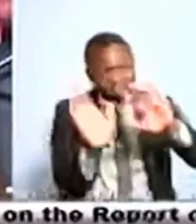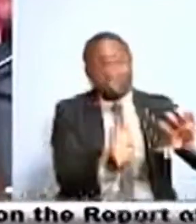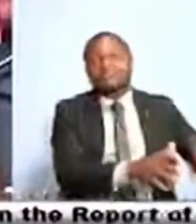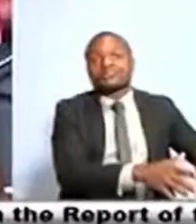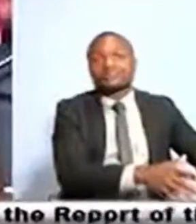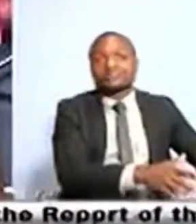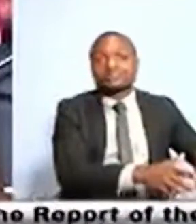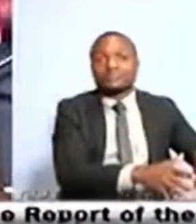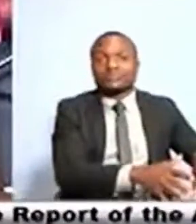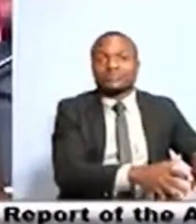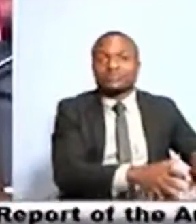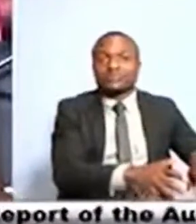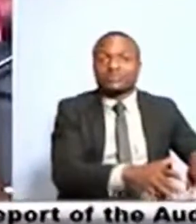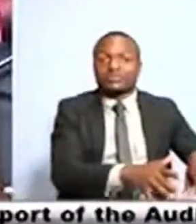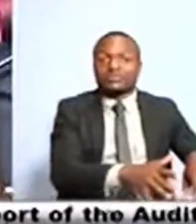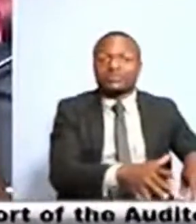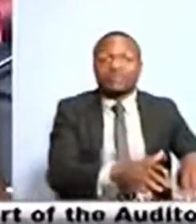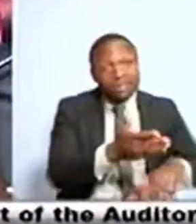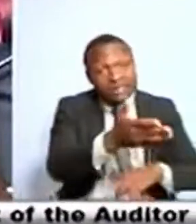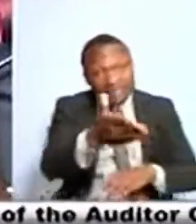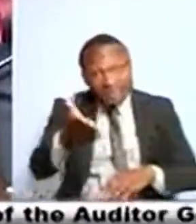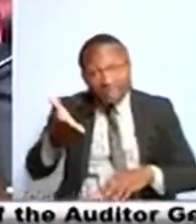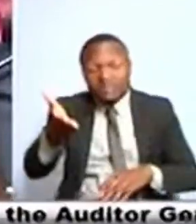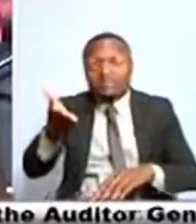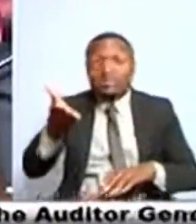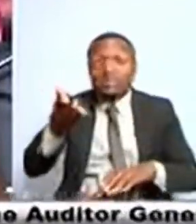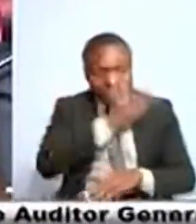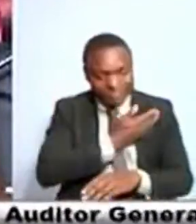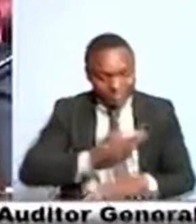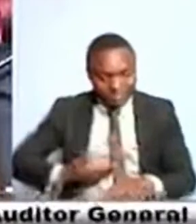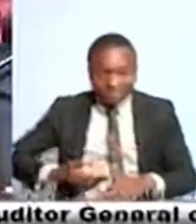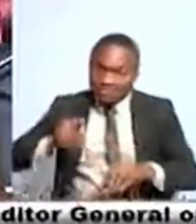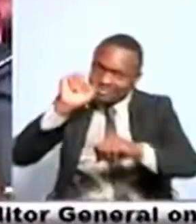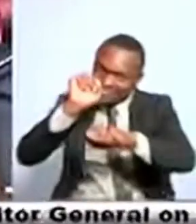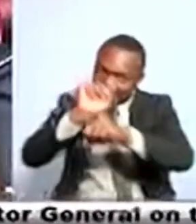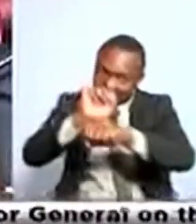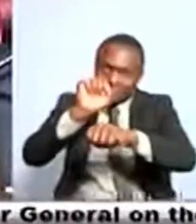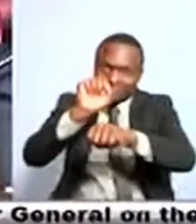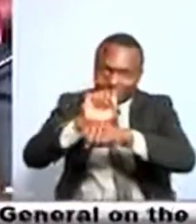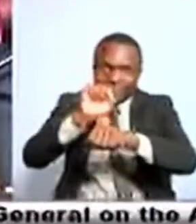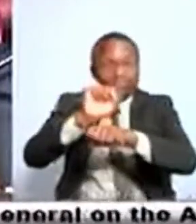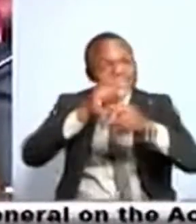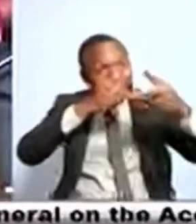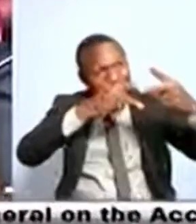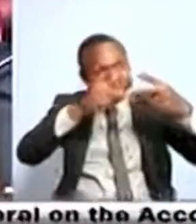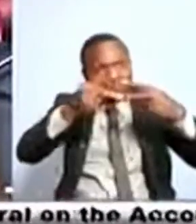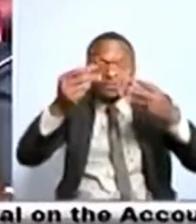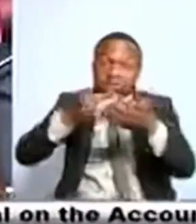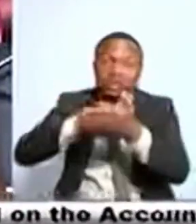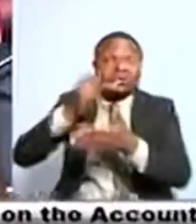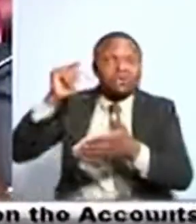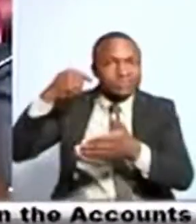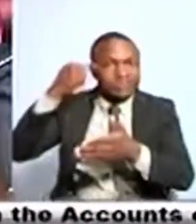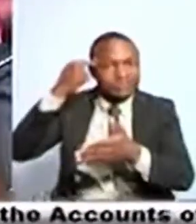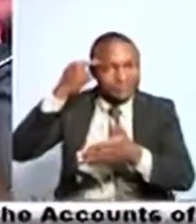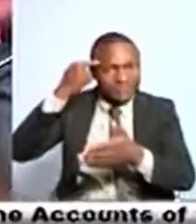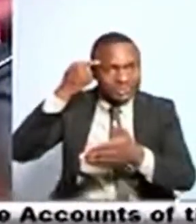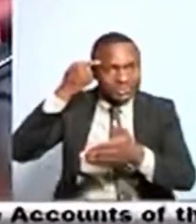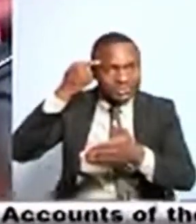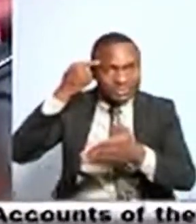to go and rest. Let those who are determined to save the vision of the new Dawn administration take